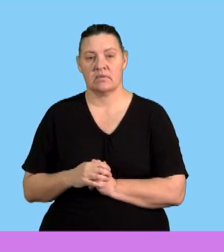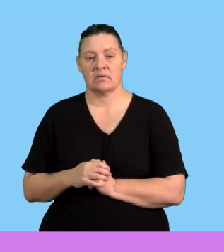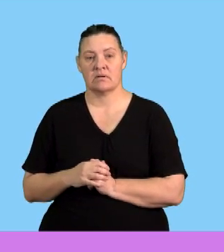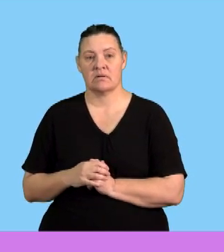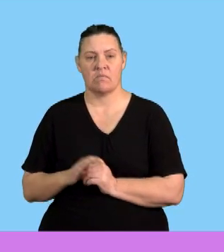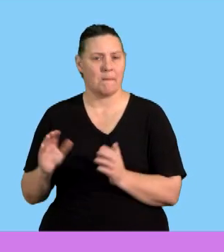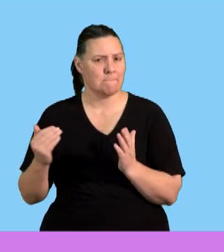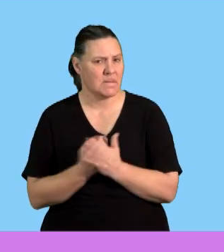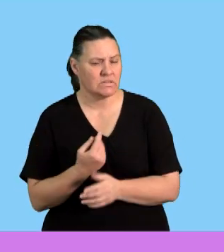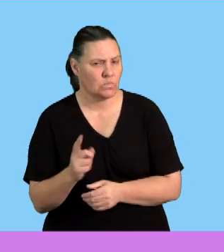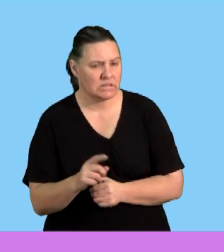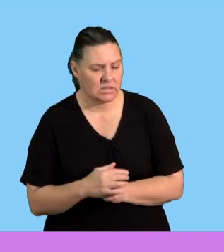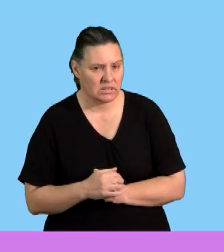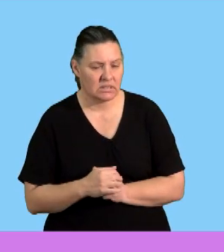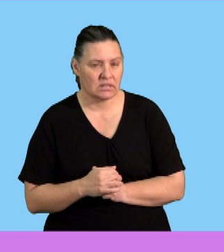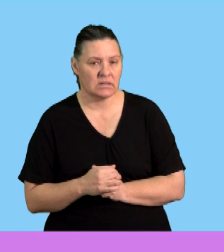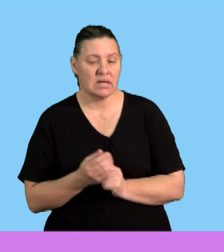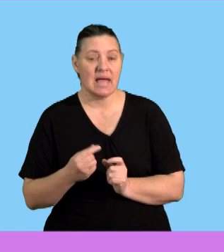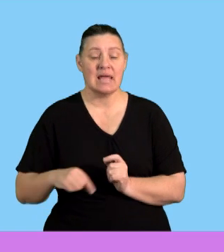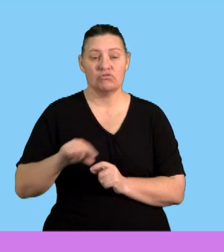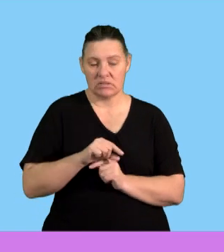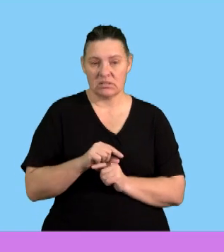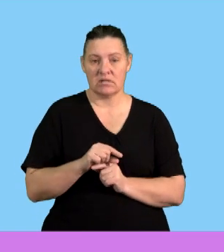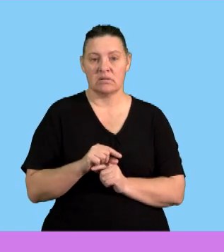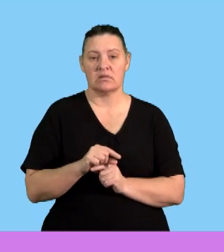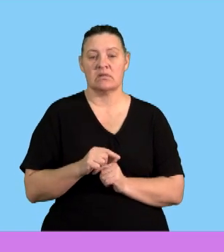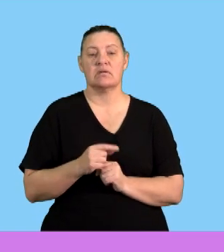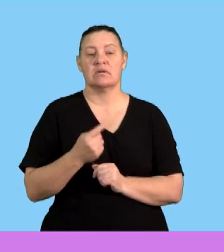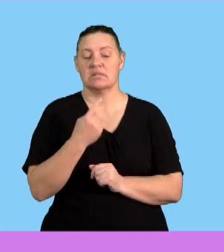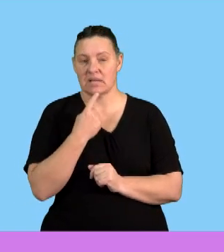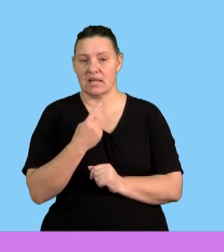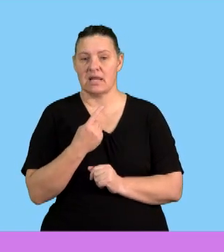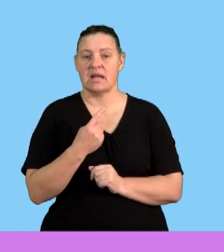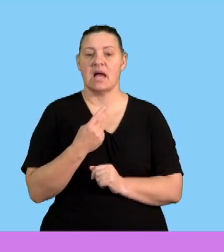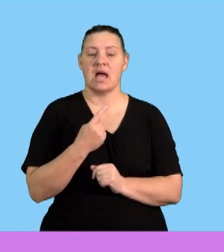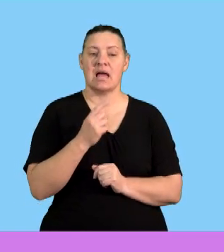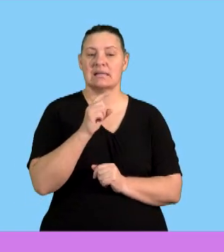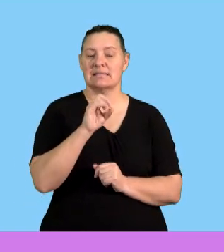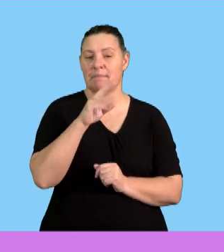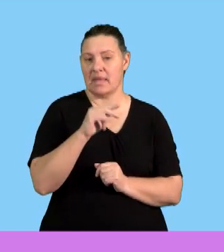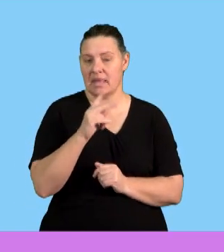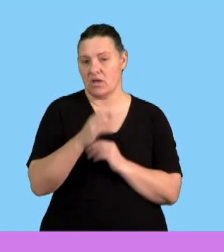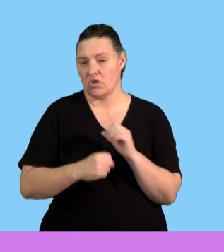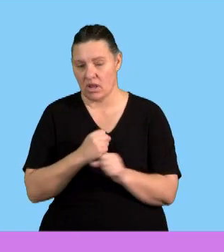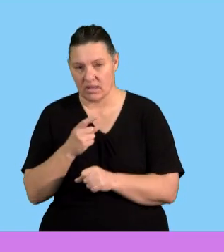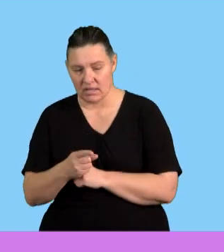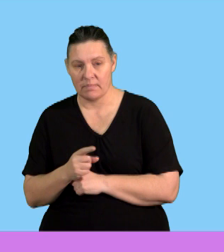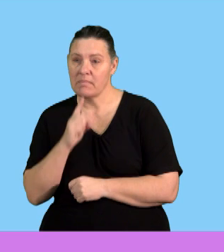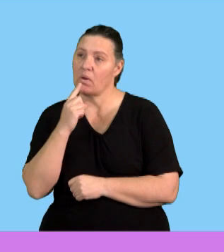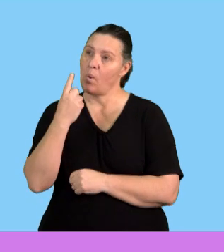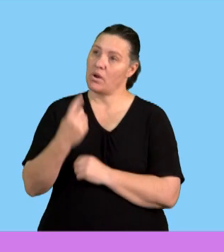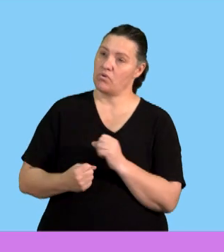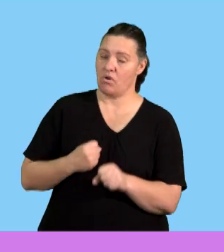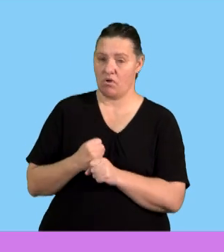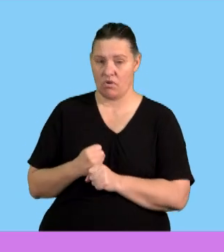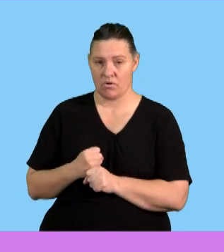But what did we miss? The interest is compounded semi-annually, meaning in